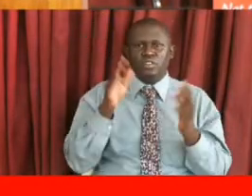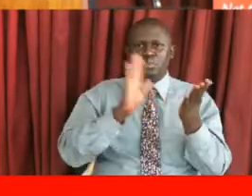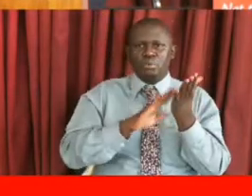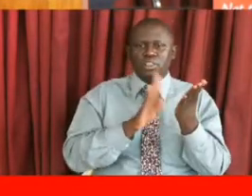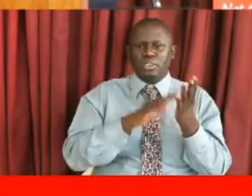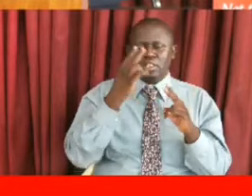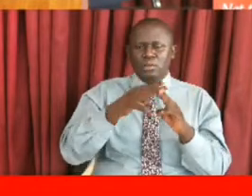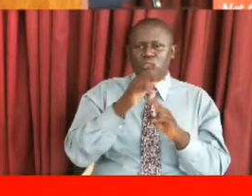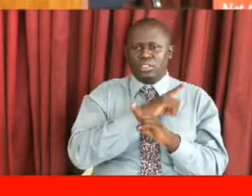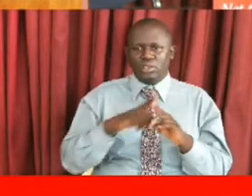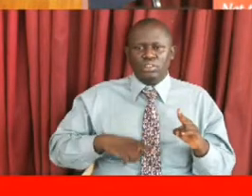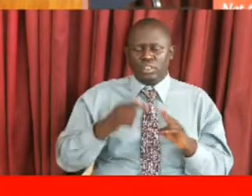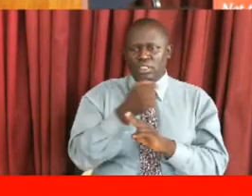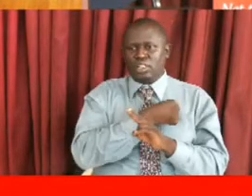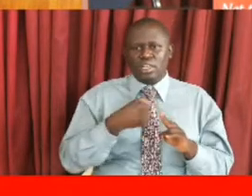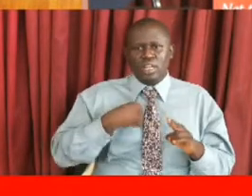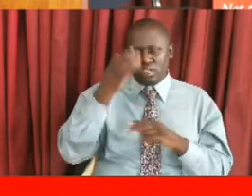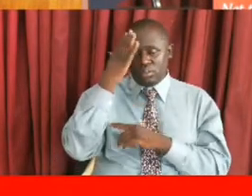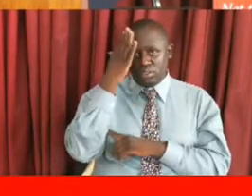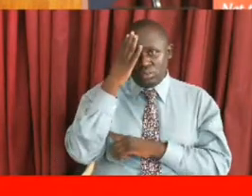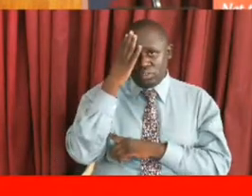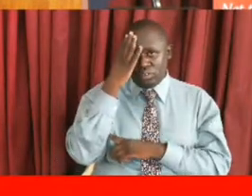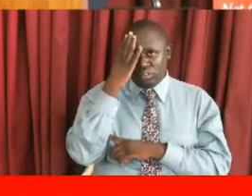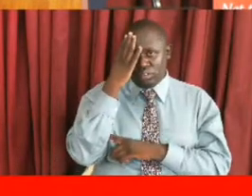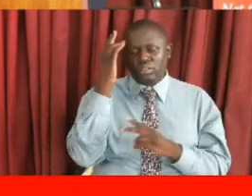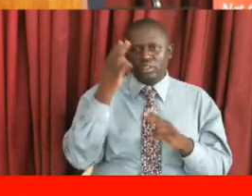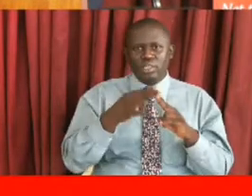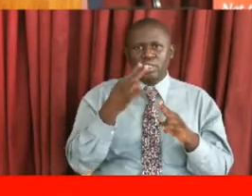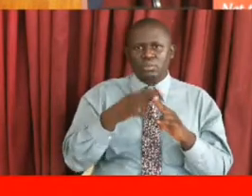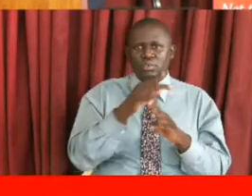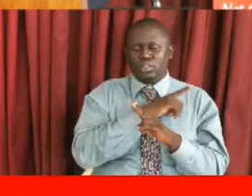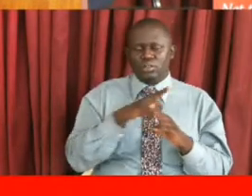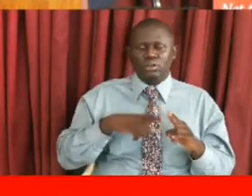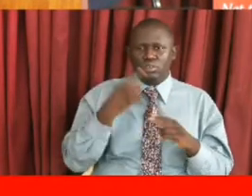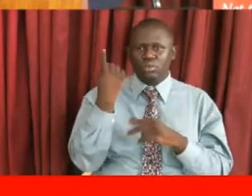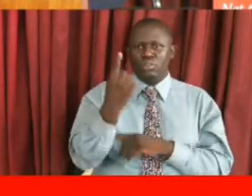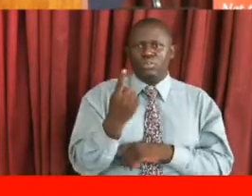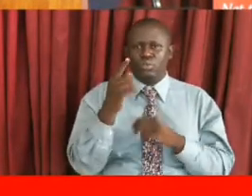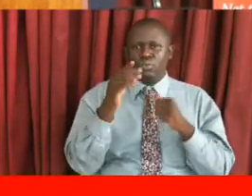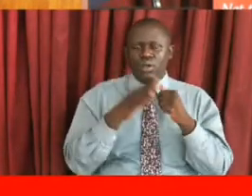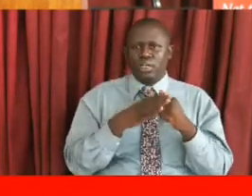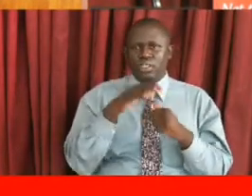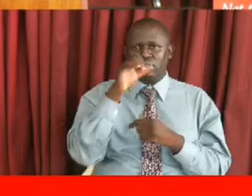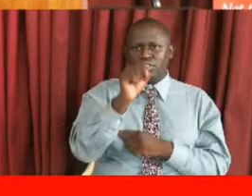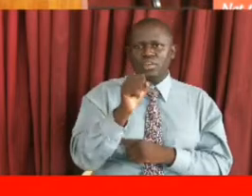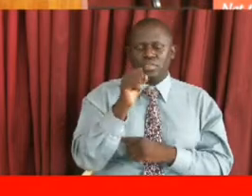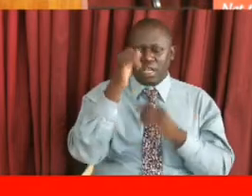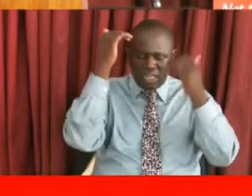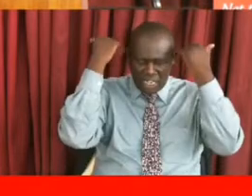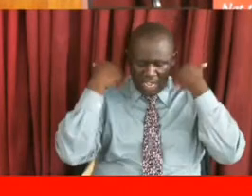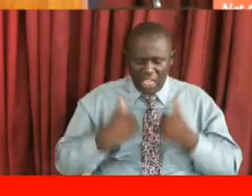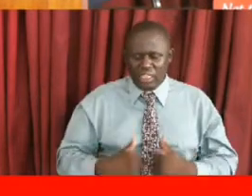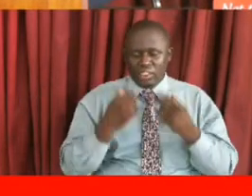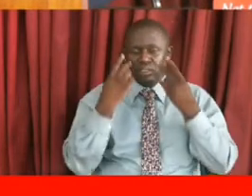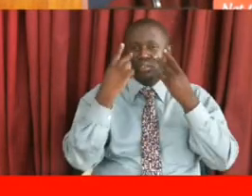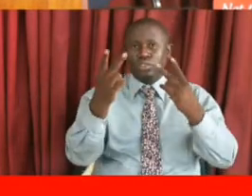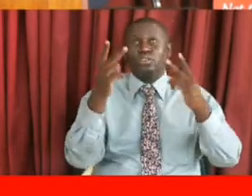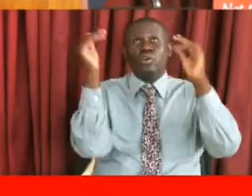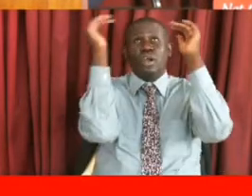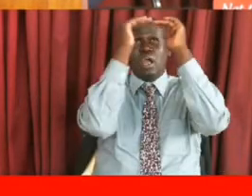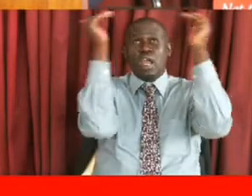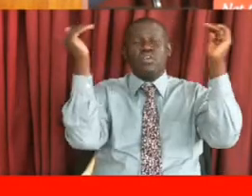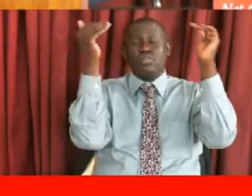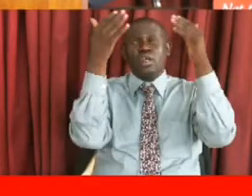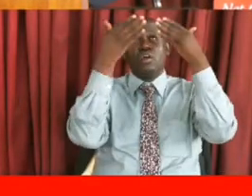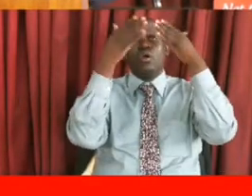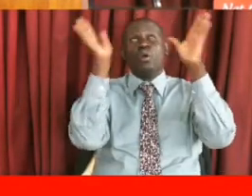Lord and we know the name of the Lord 185 I saw heaven open and behold a white